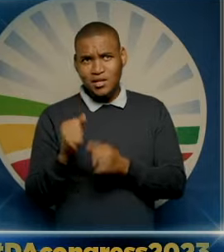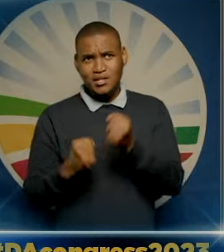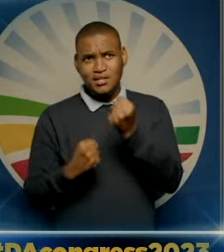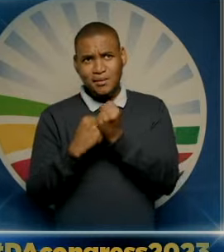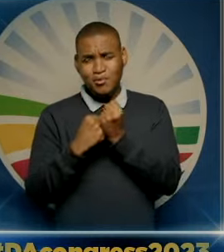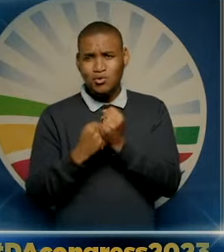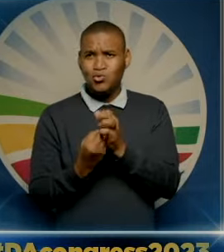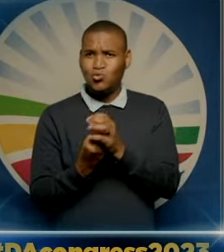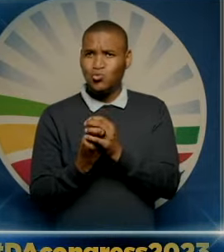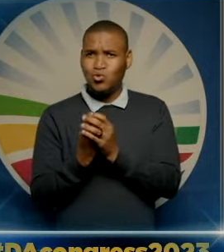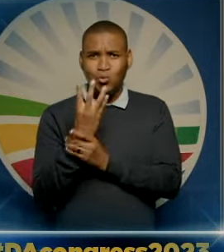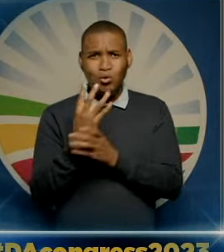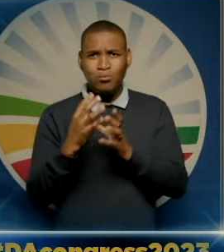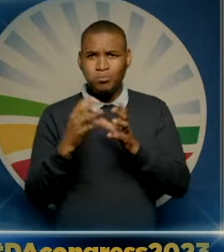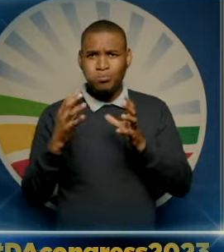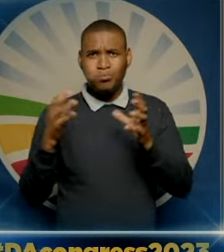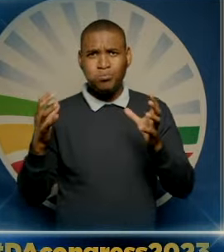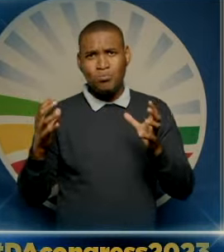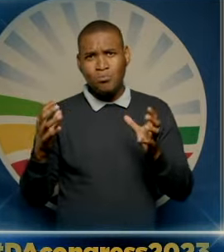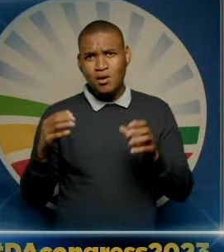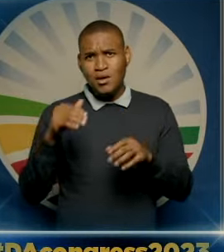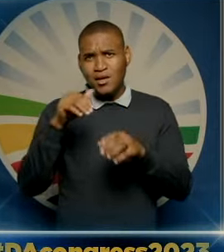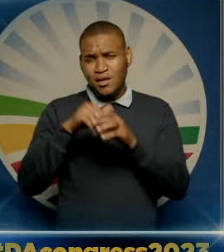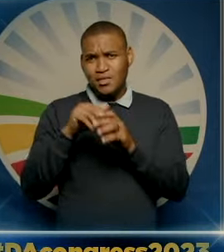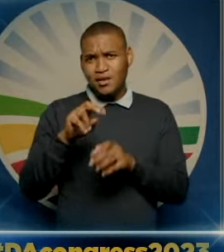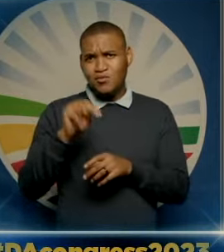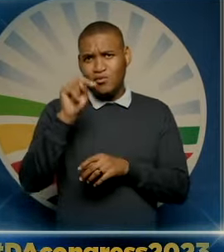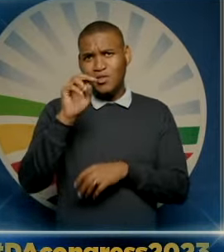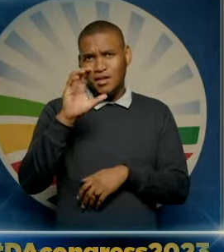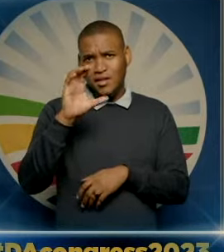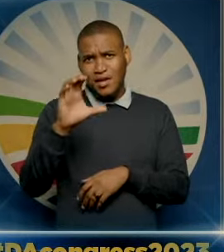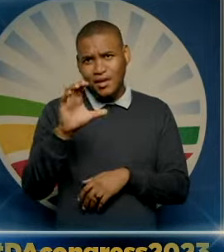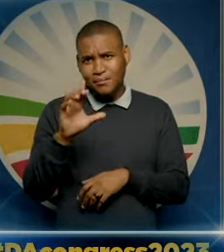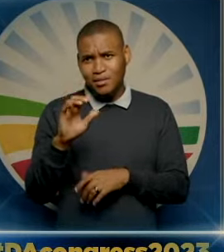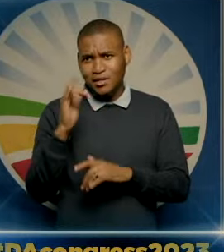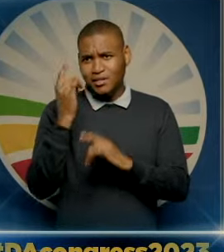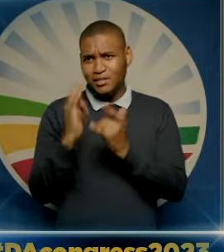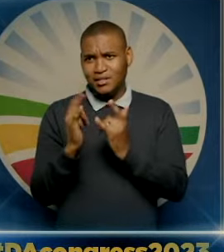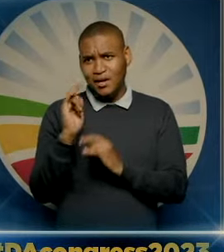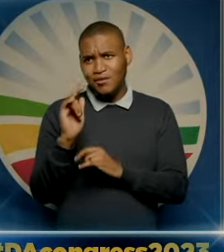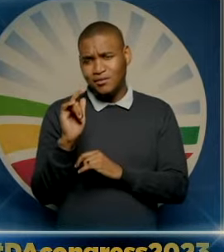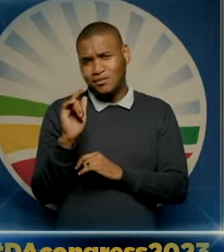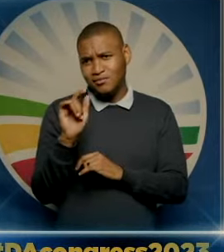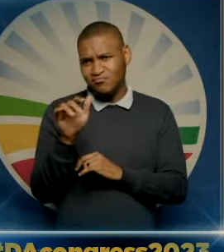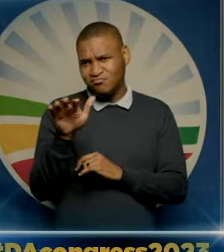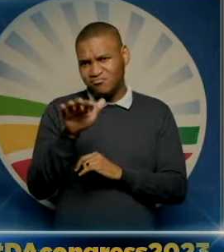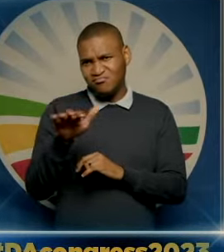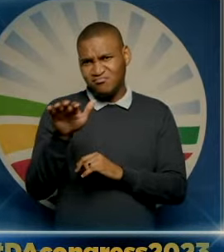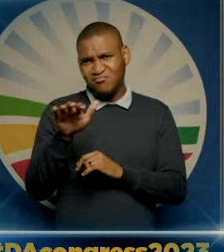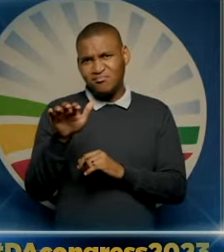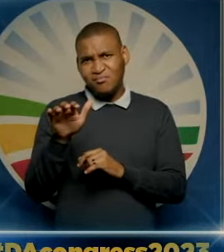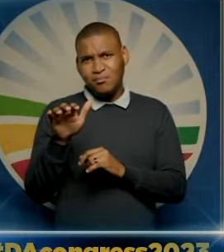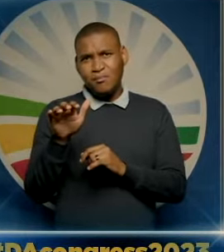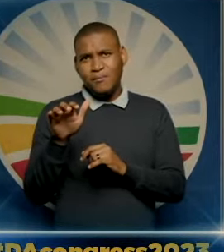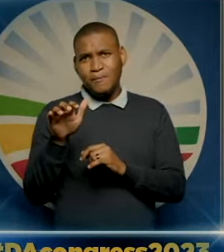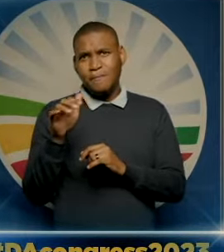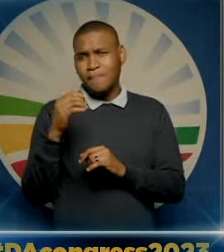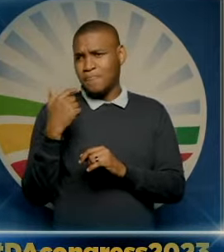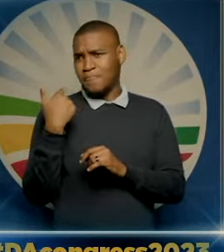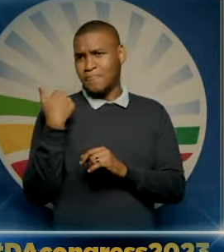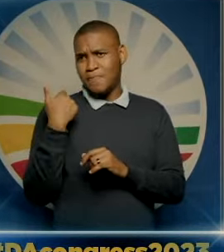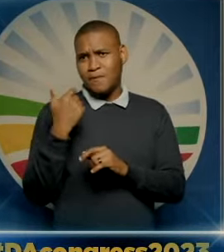is growing. And in Karibek, in the Northern Cape, a town in Carnarvon, a stunning outcome for the